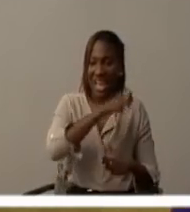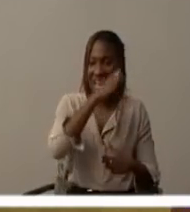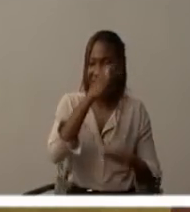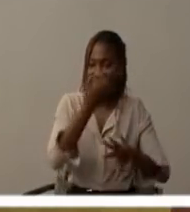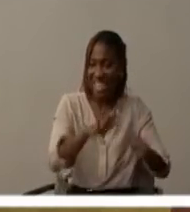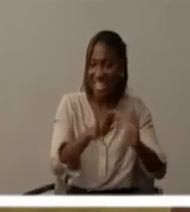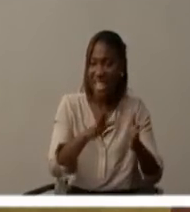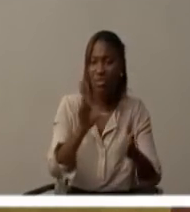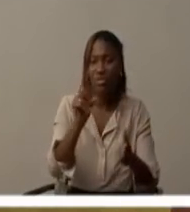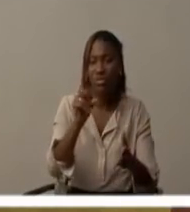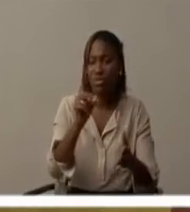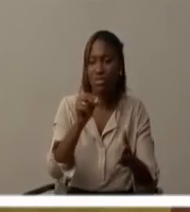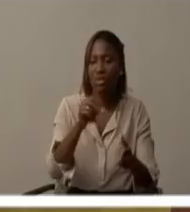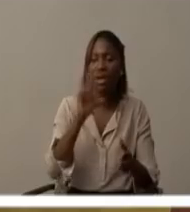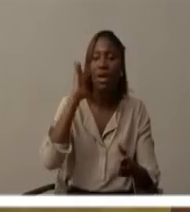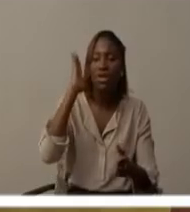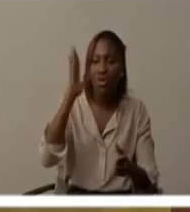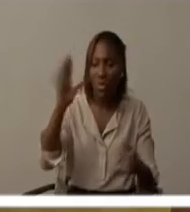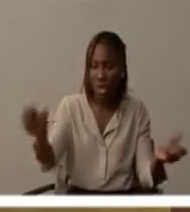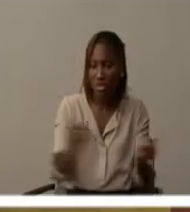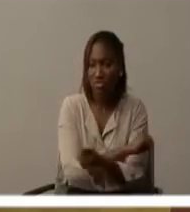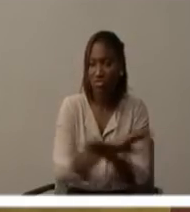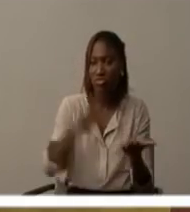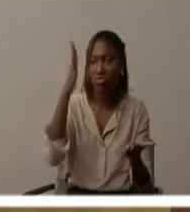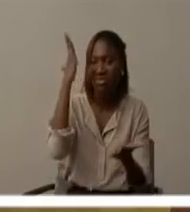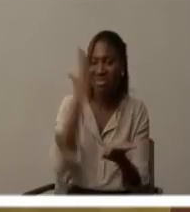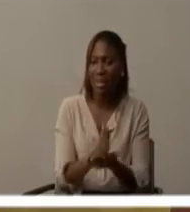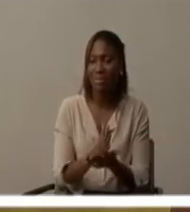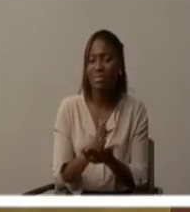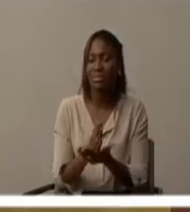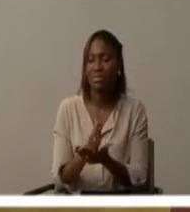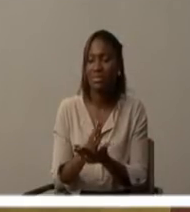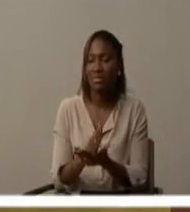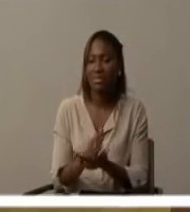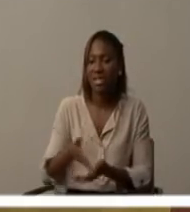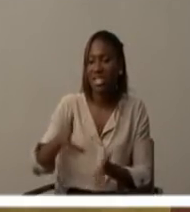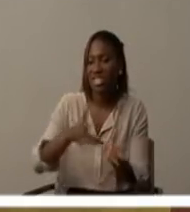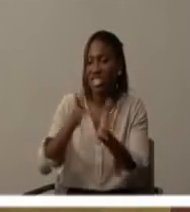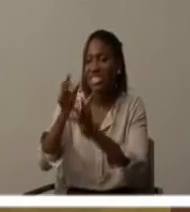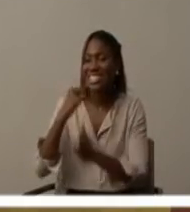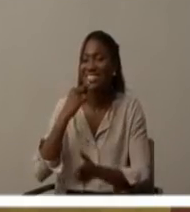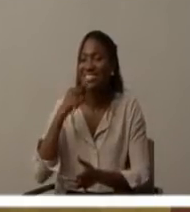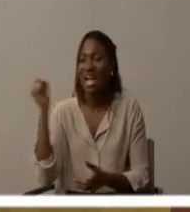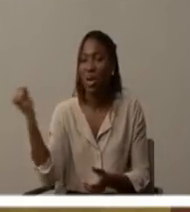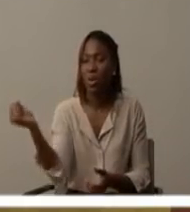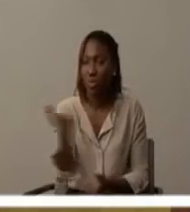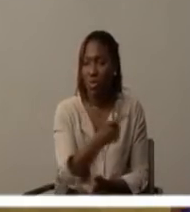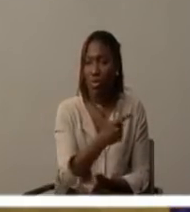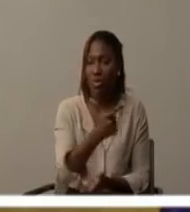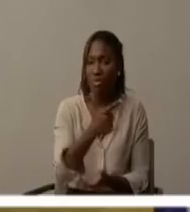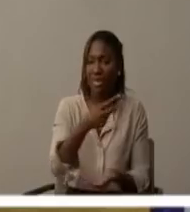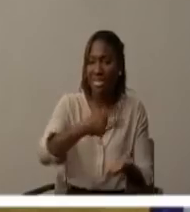God being revealed. And he's saying to us, come forth from the grave.